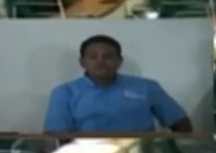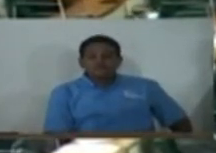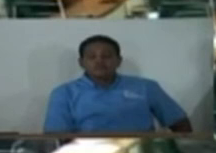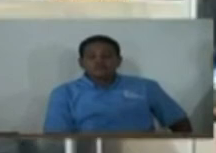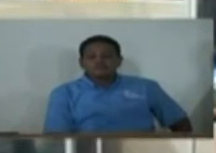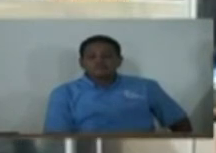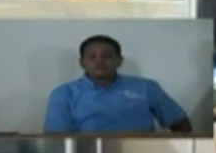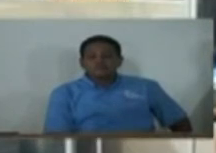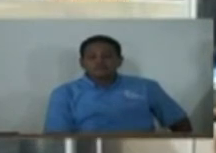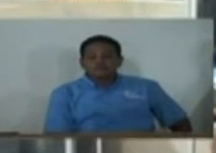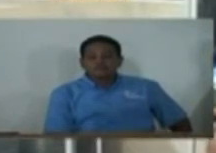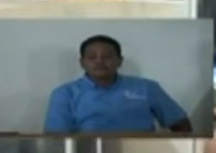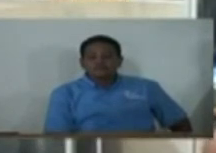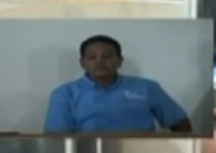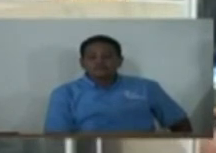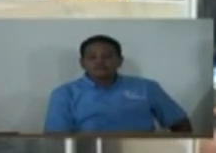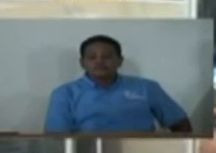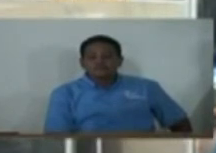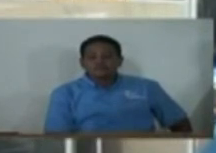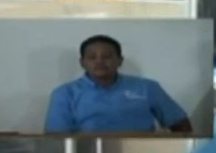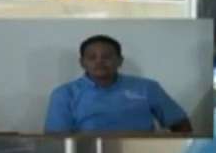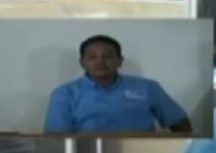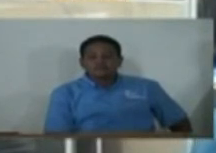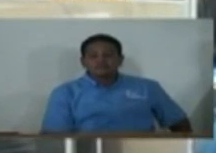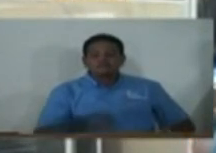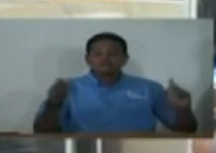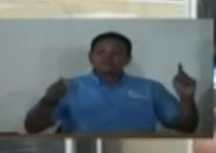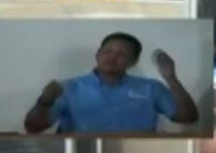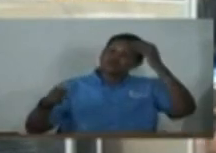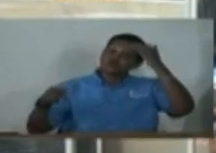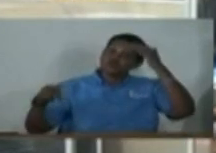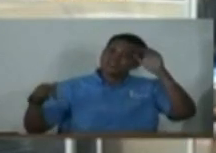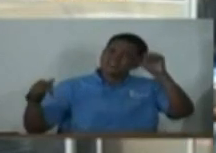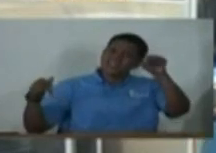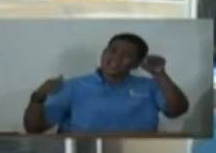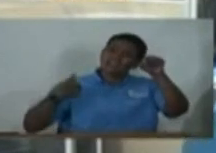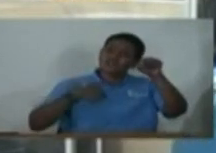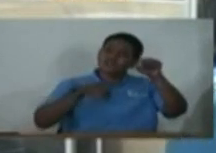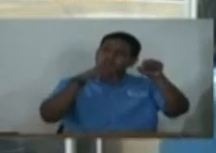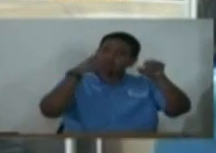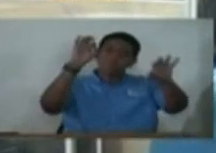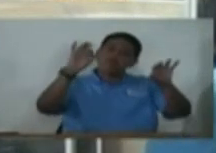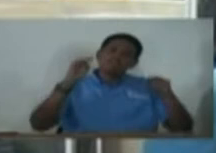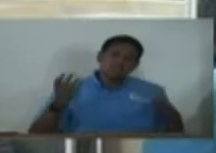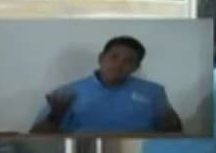And so the people know that though we are not perfect,